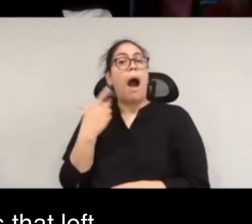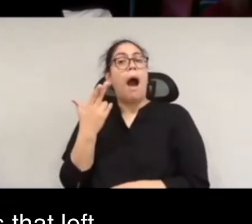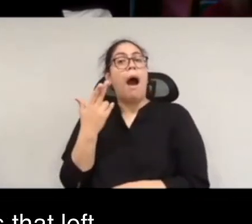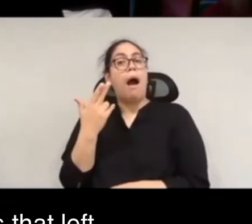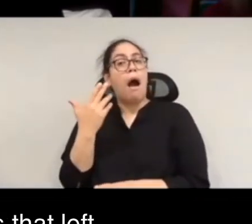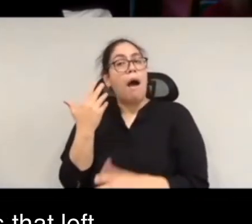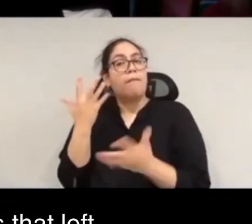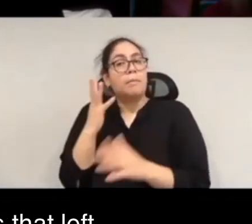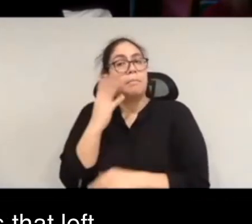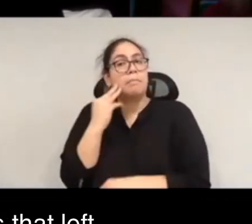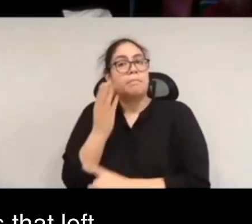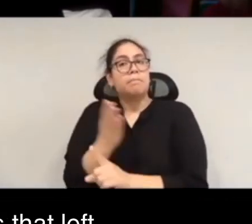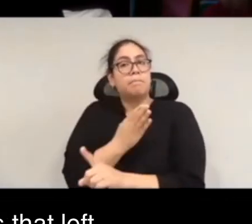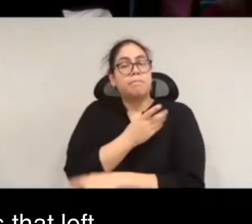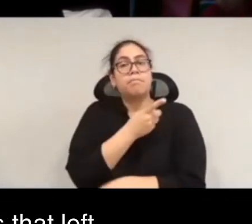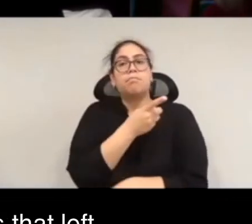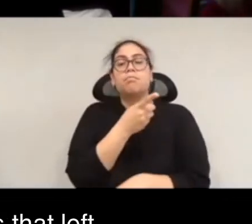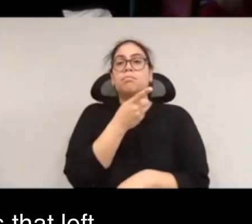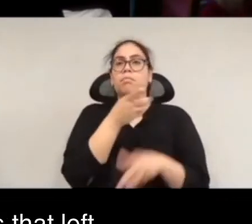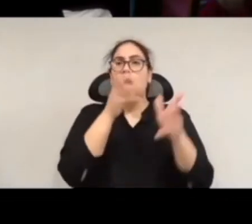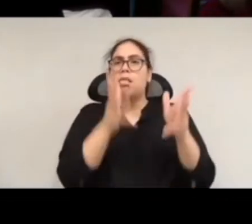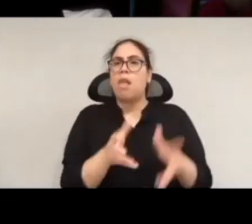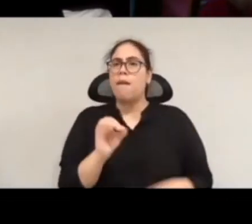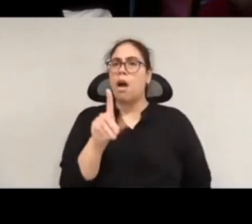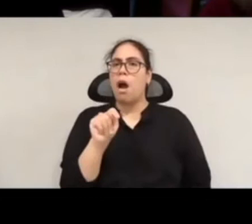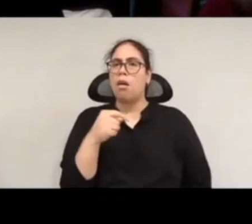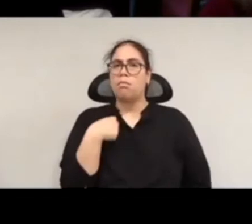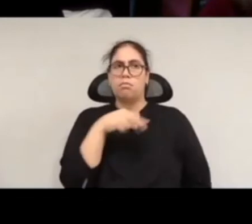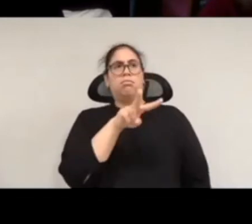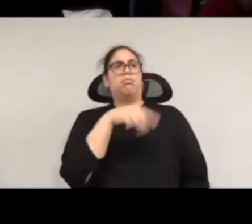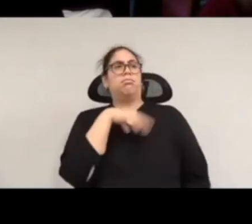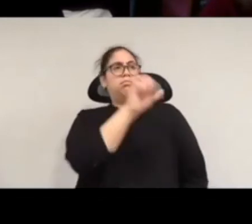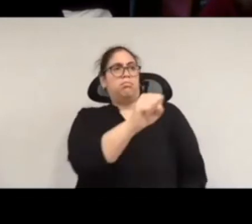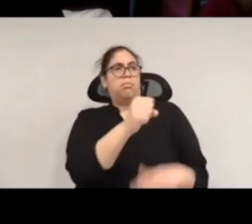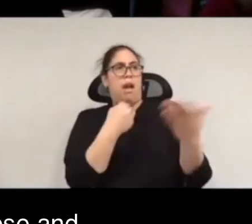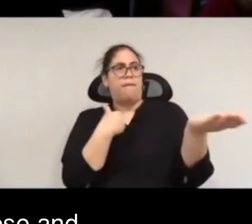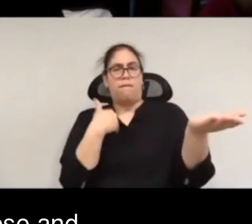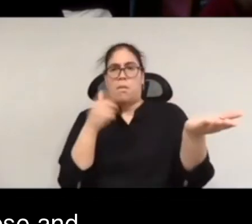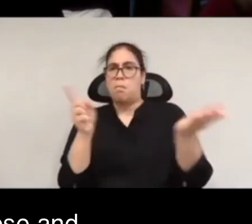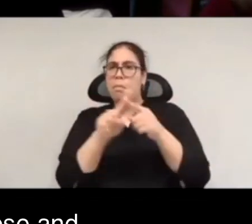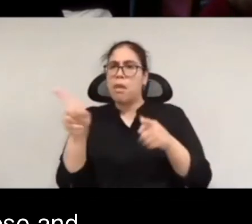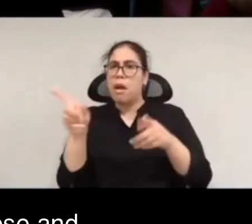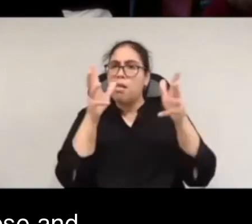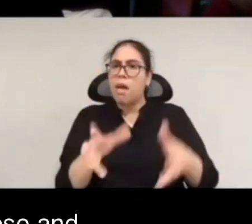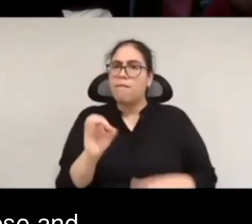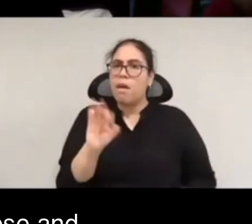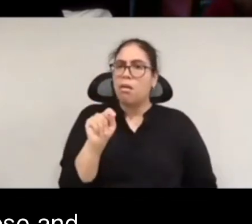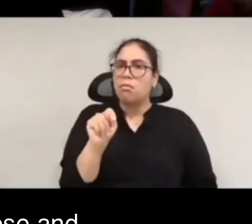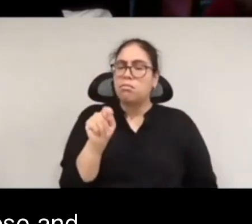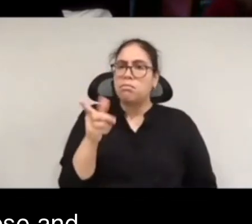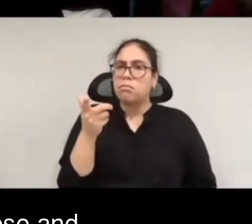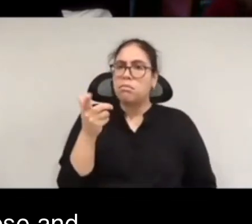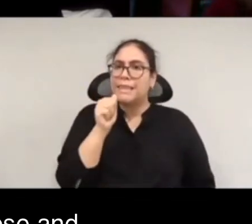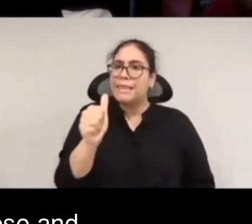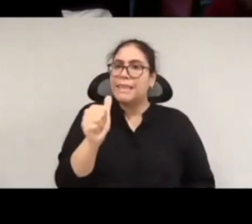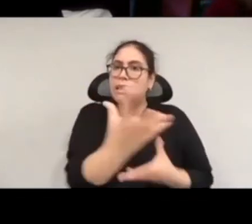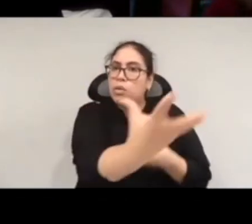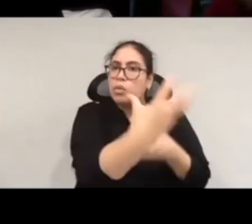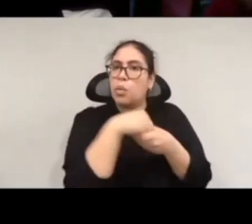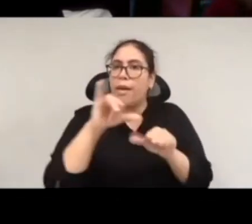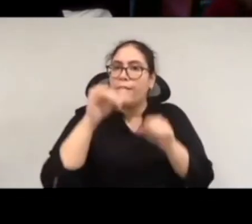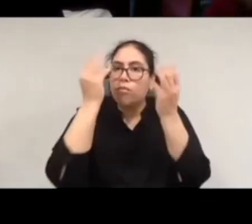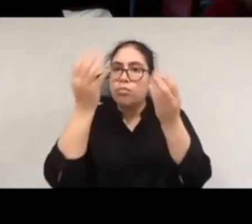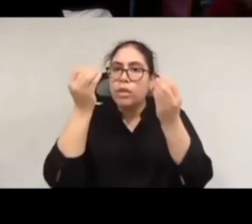that left things out that I saw. And when I was watching the movie, I thought, I get up close and personal with every film